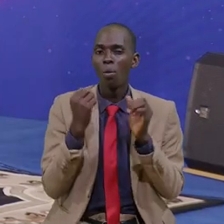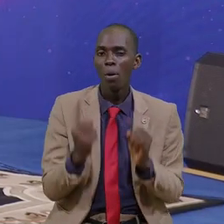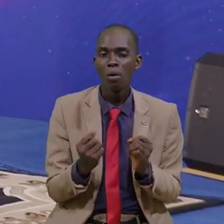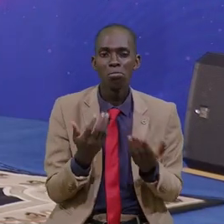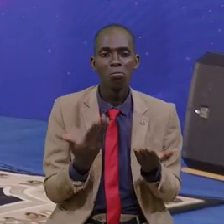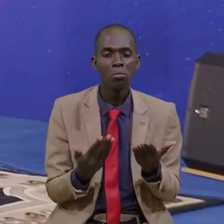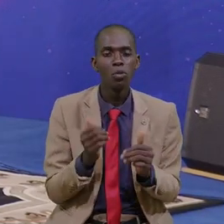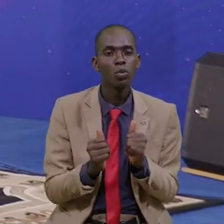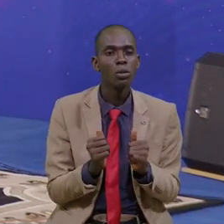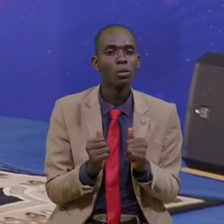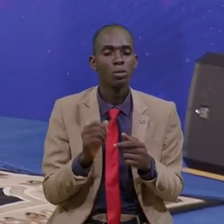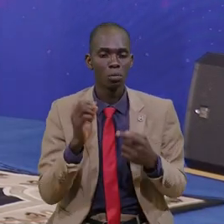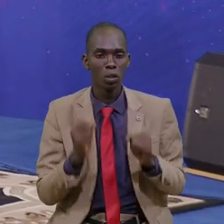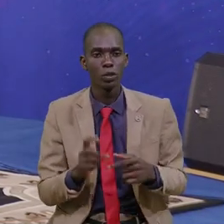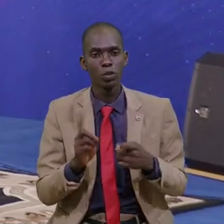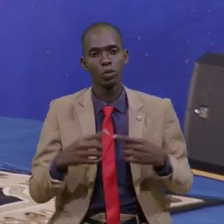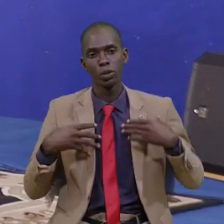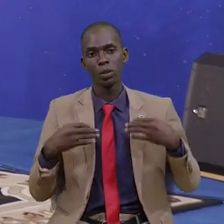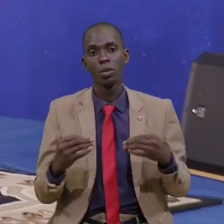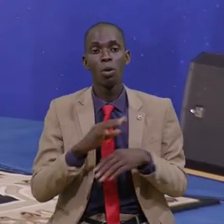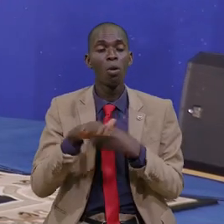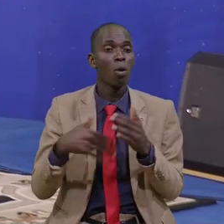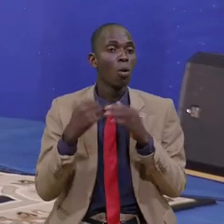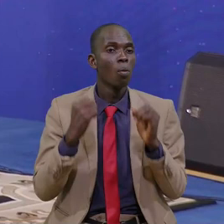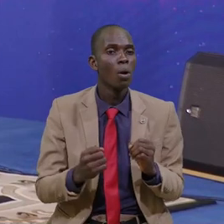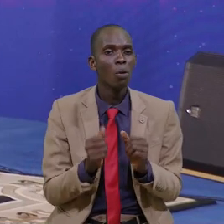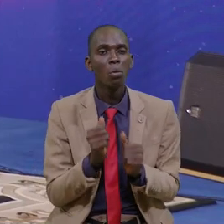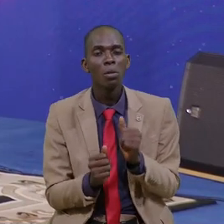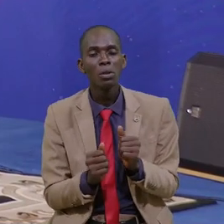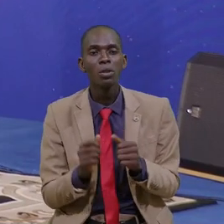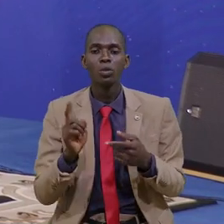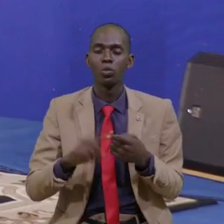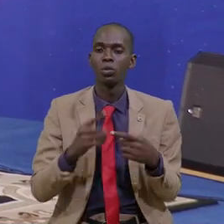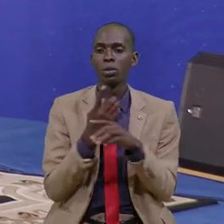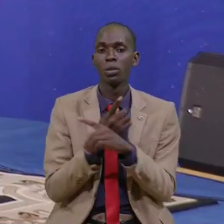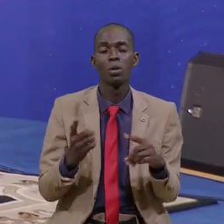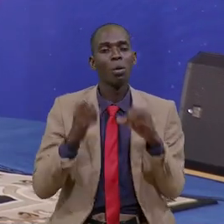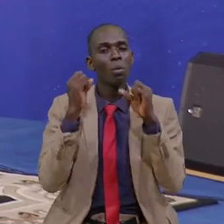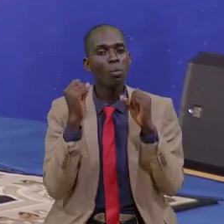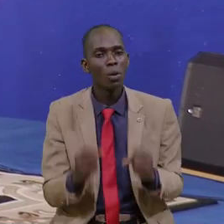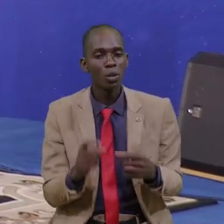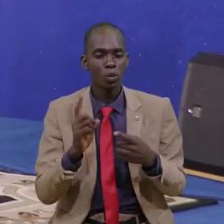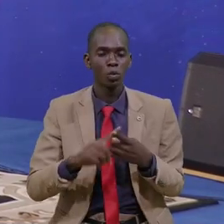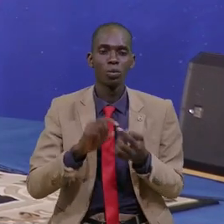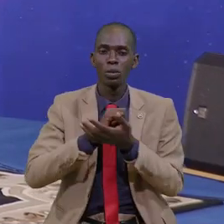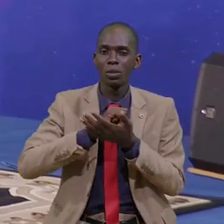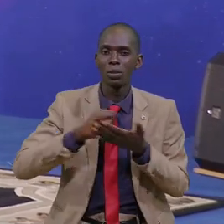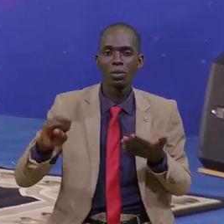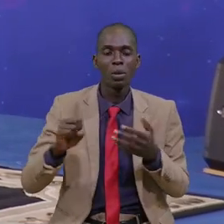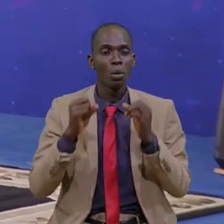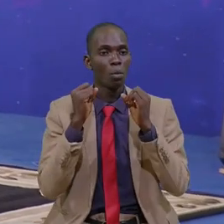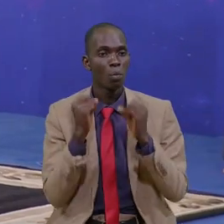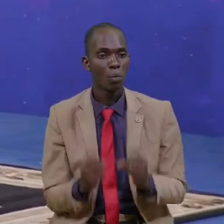heal, all power, power to deliver, all power, power to sanctify, all